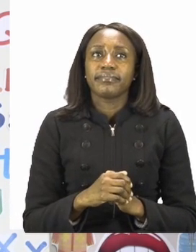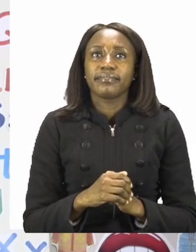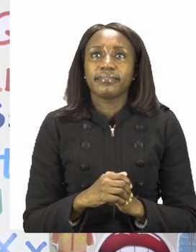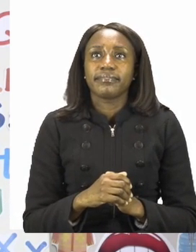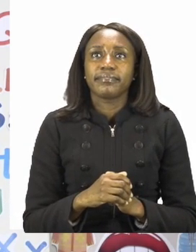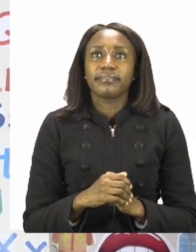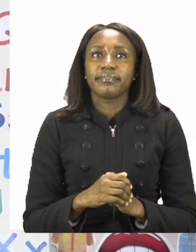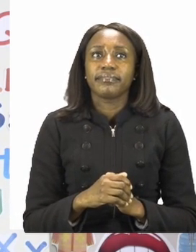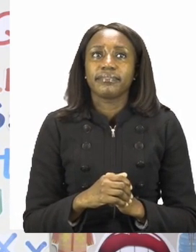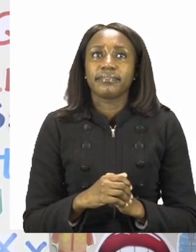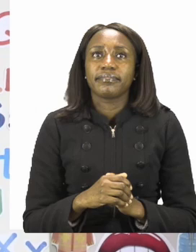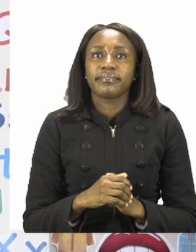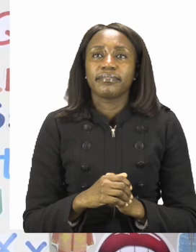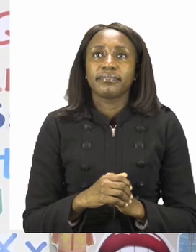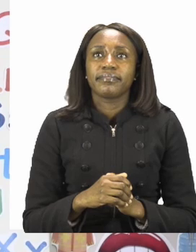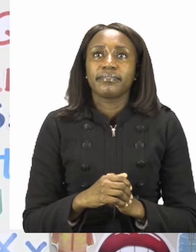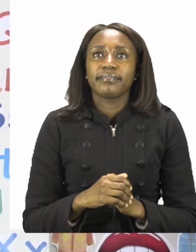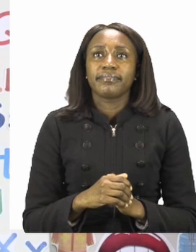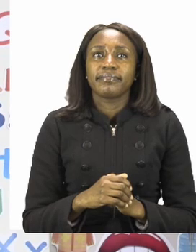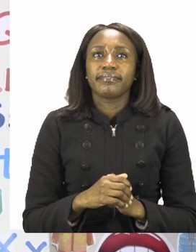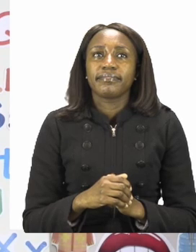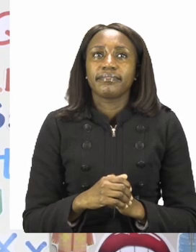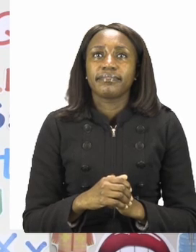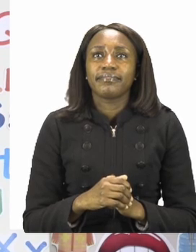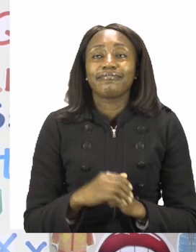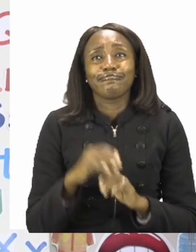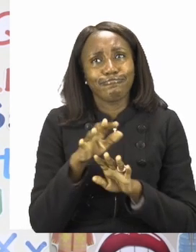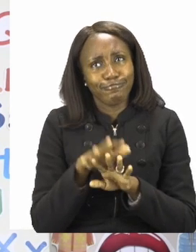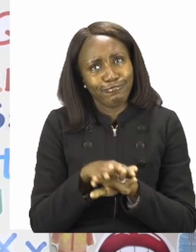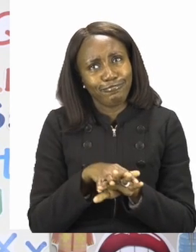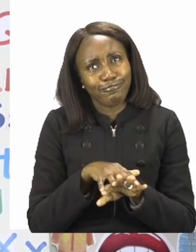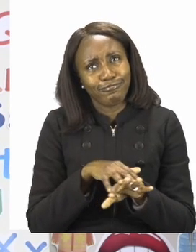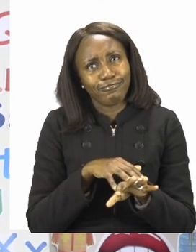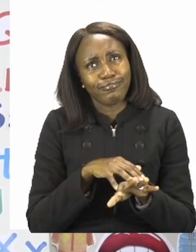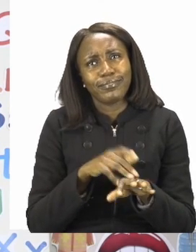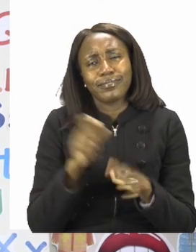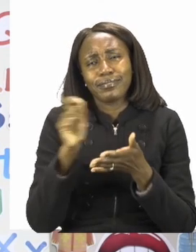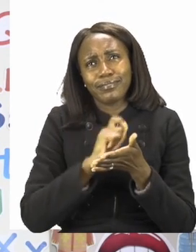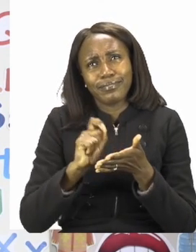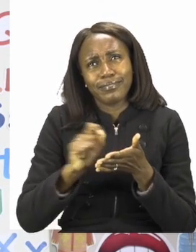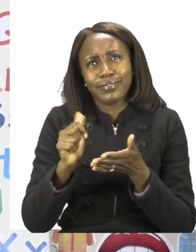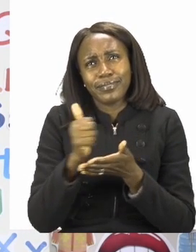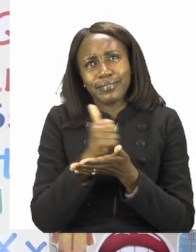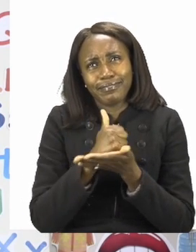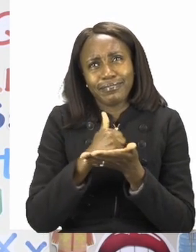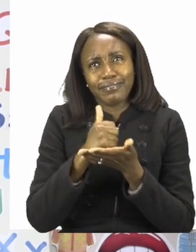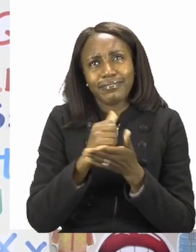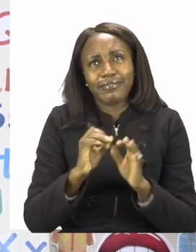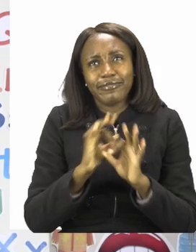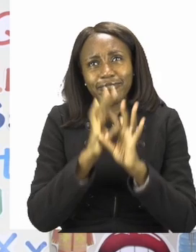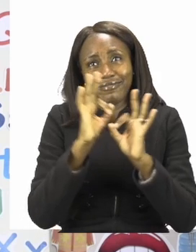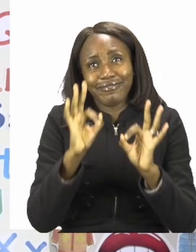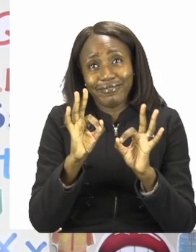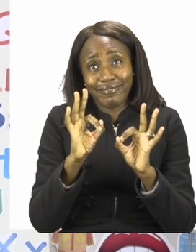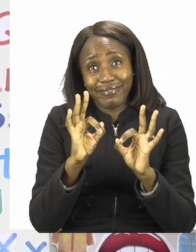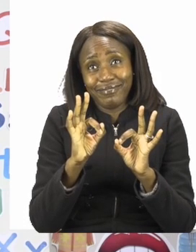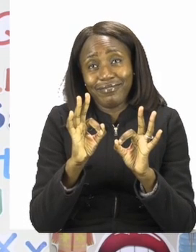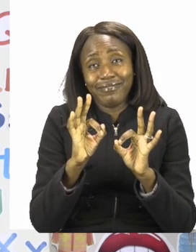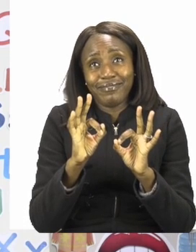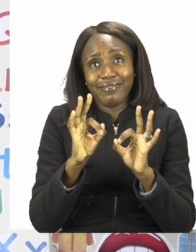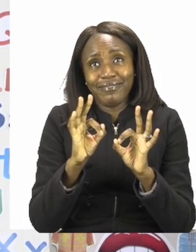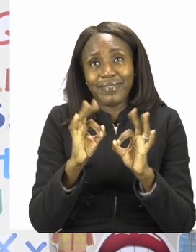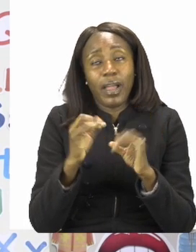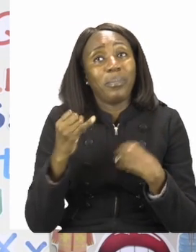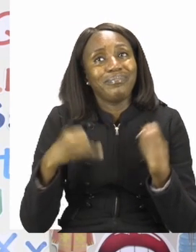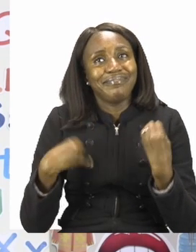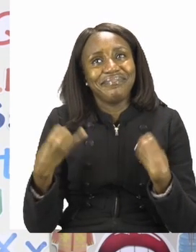circle. This is what you have to do. Take your time, be neat, and I hope you are going to enjoy both of your